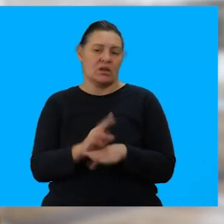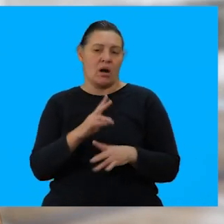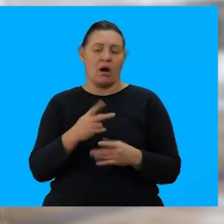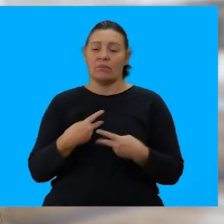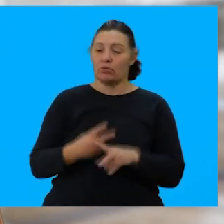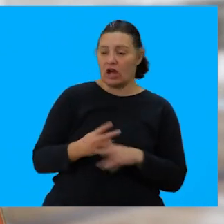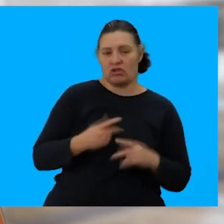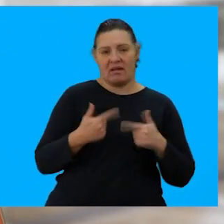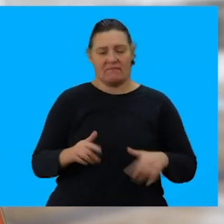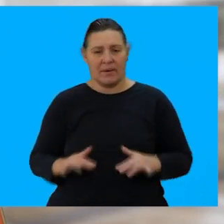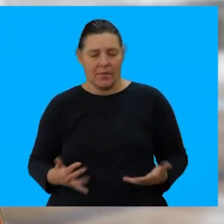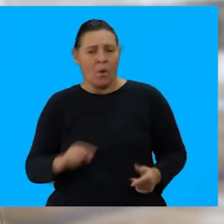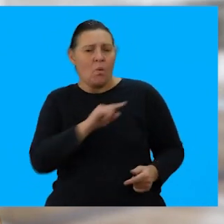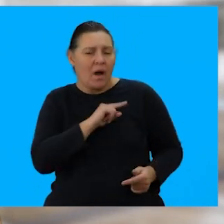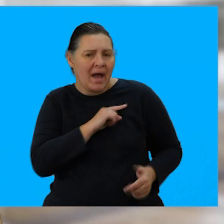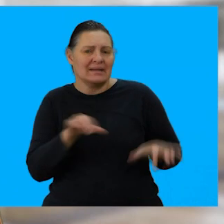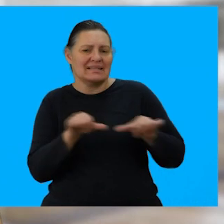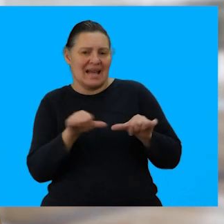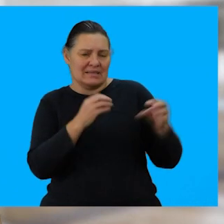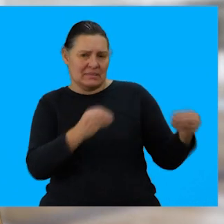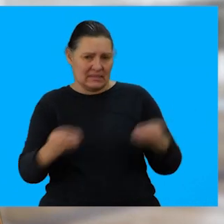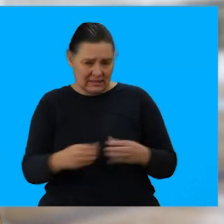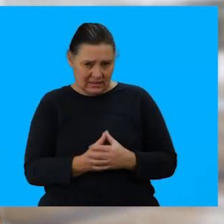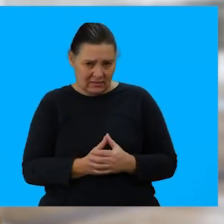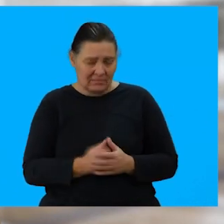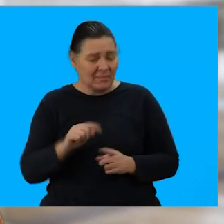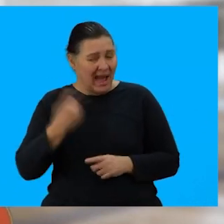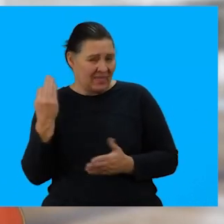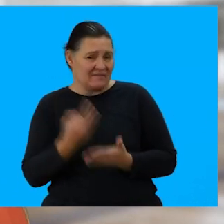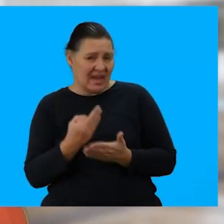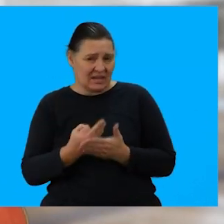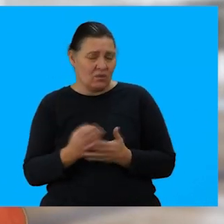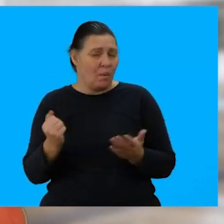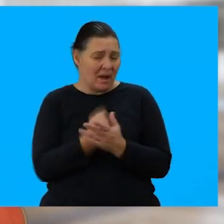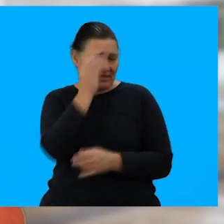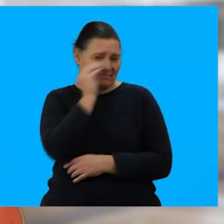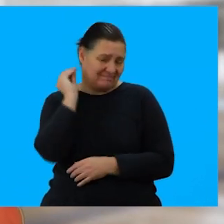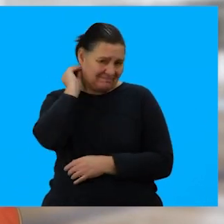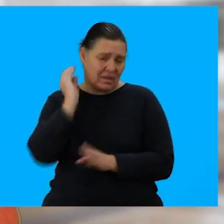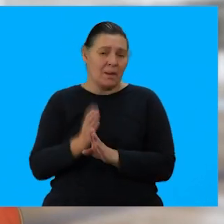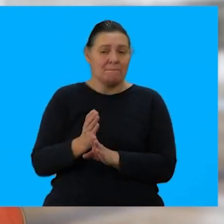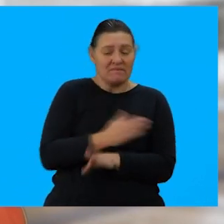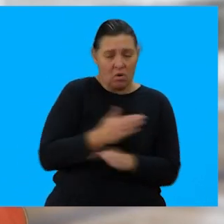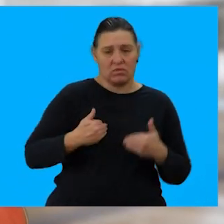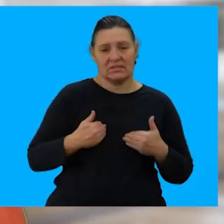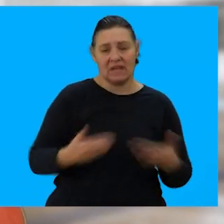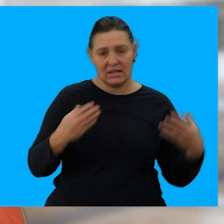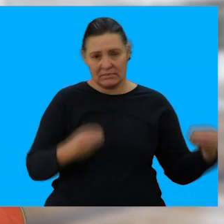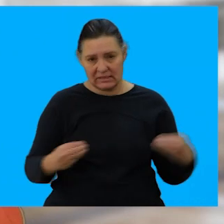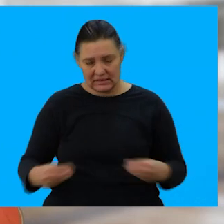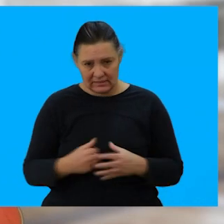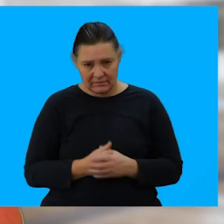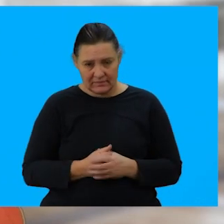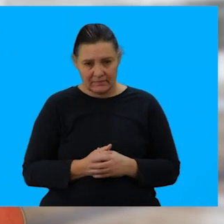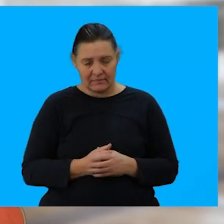monitor the production levels because of the size of the business. So that's another factor that you need to consider before initiating